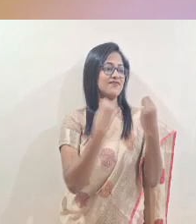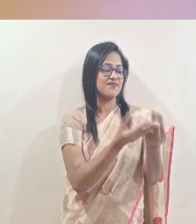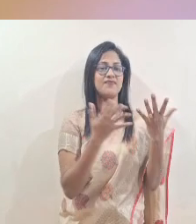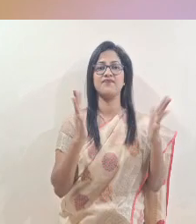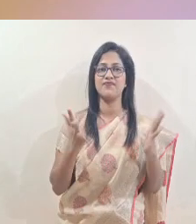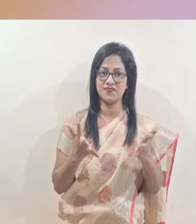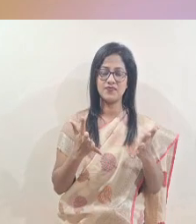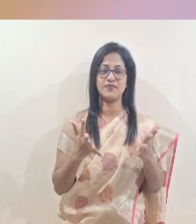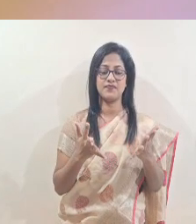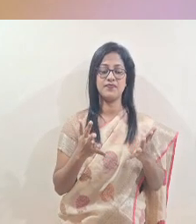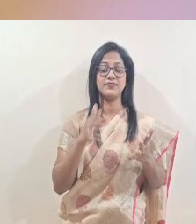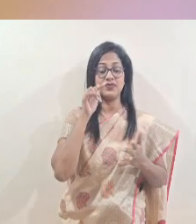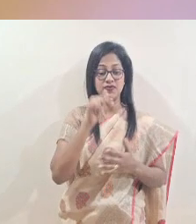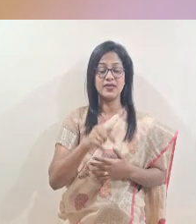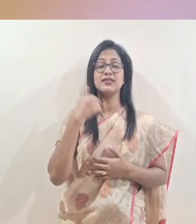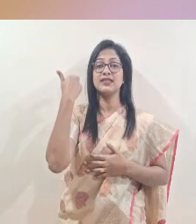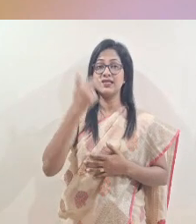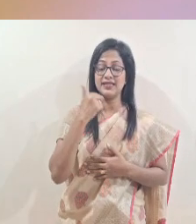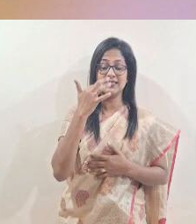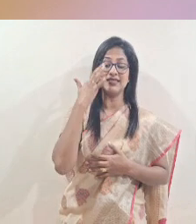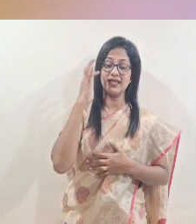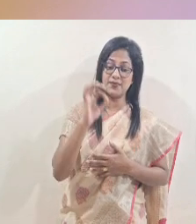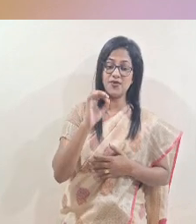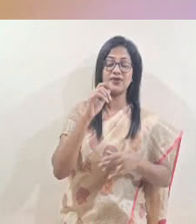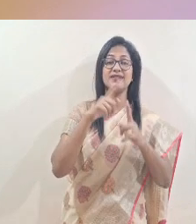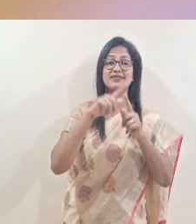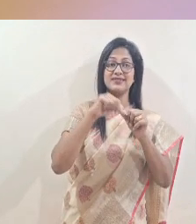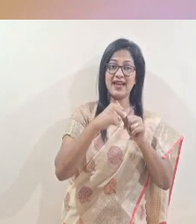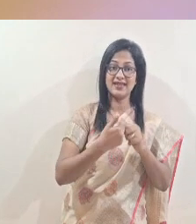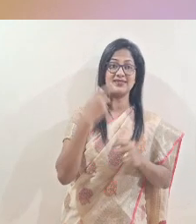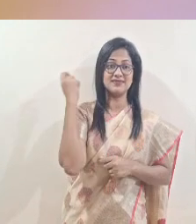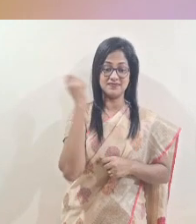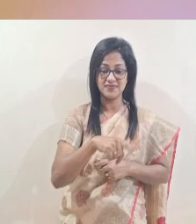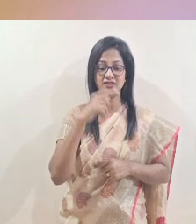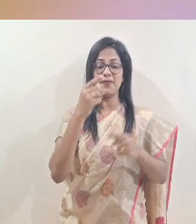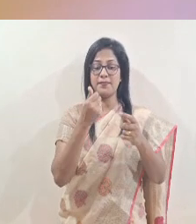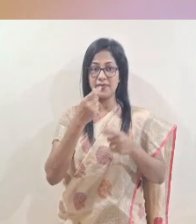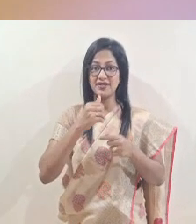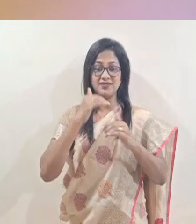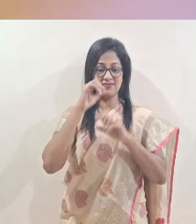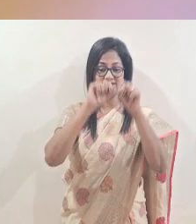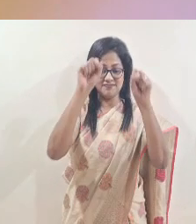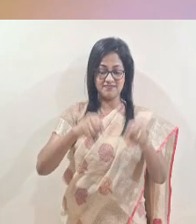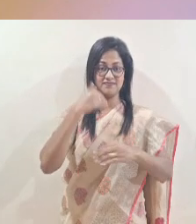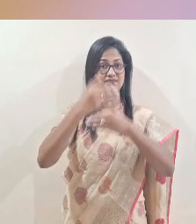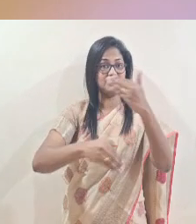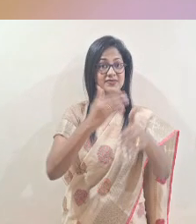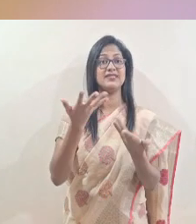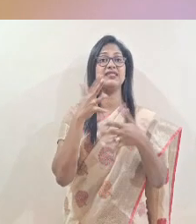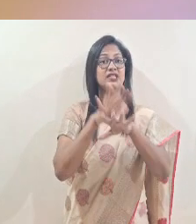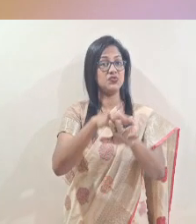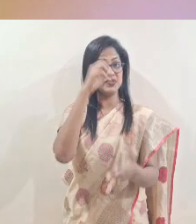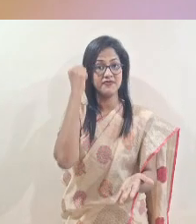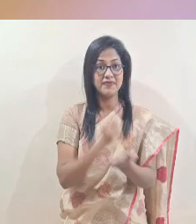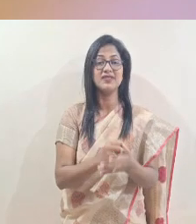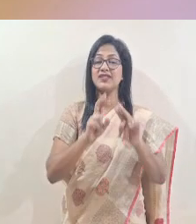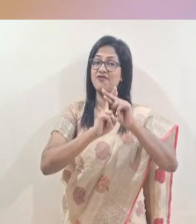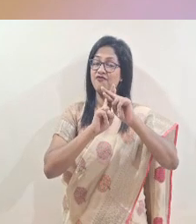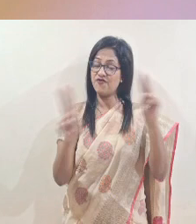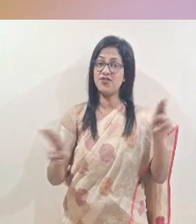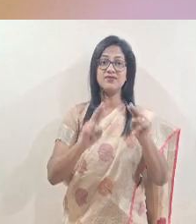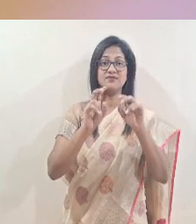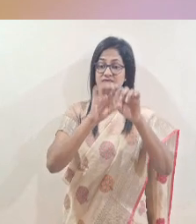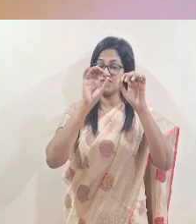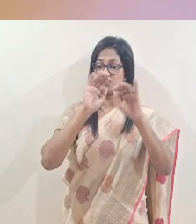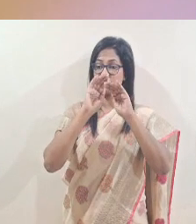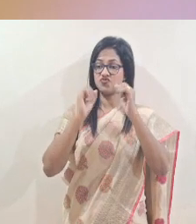people. So it becomes important from a taxpayer's money when a system moves. It's inclusive and it provides all that support system to the whole